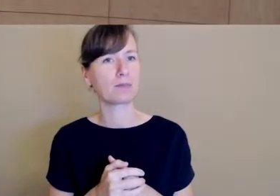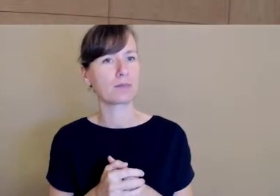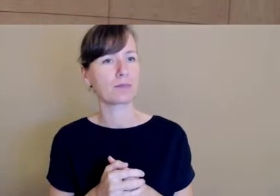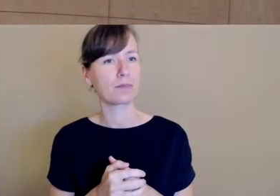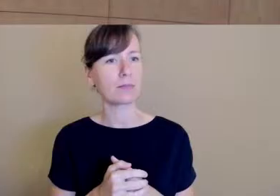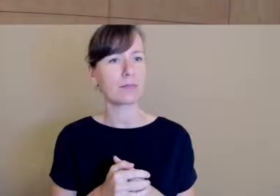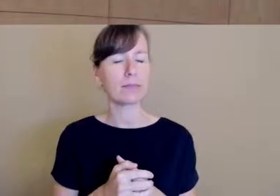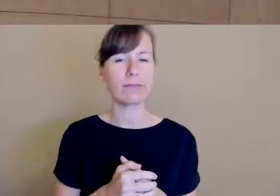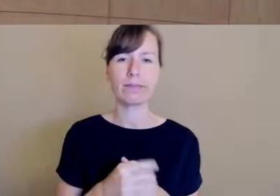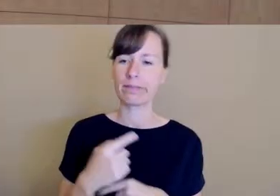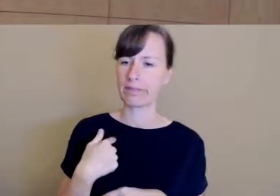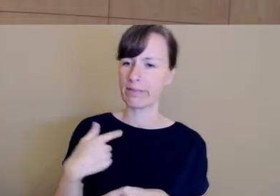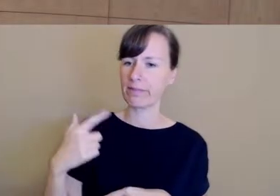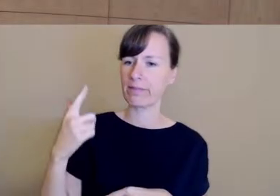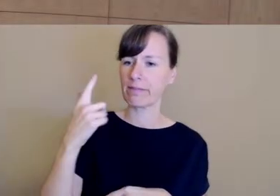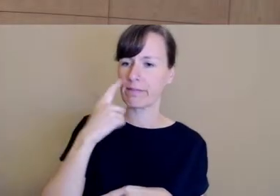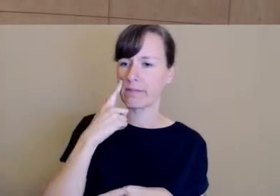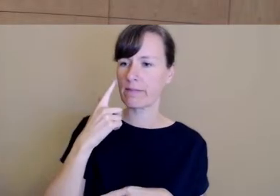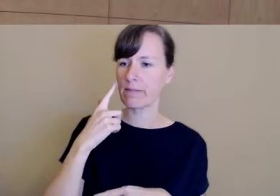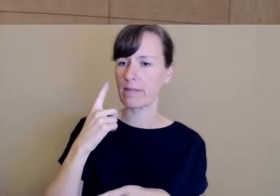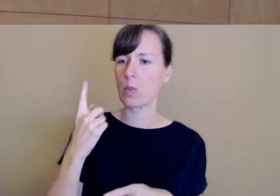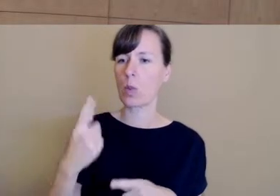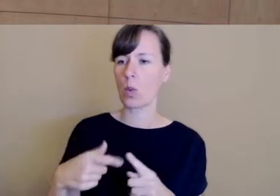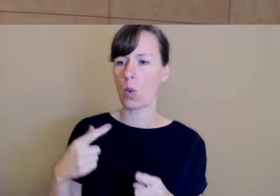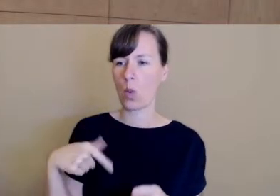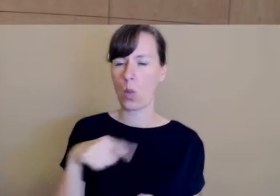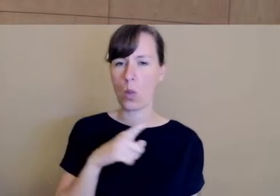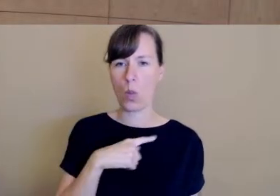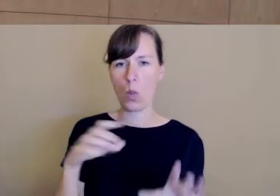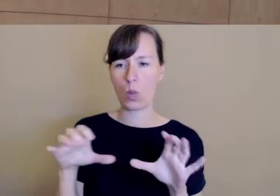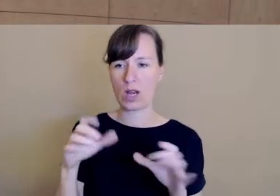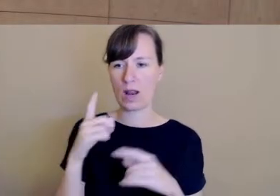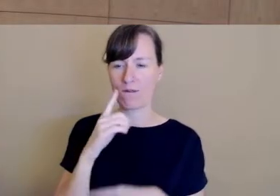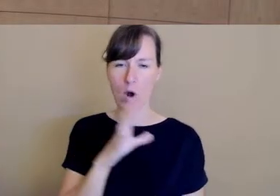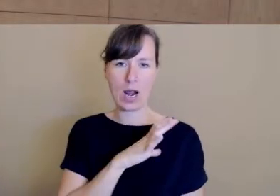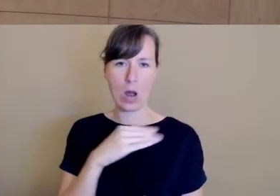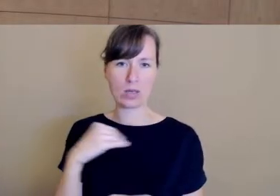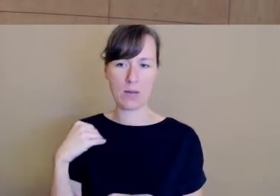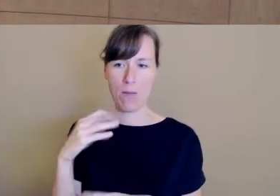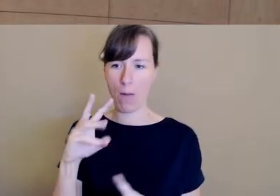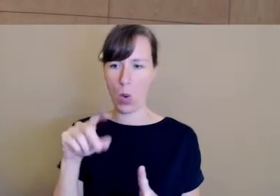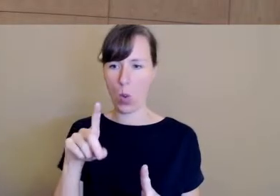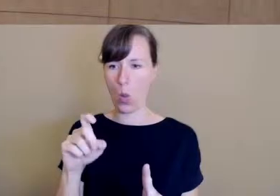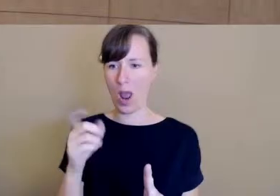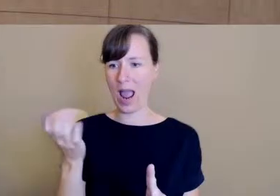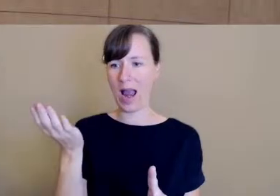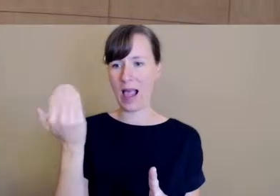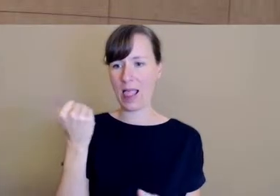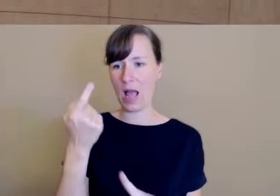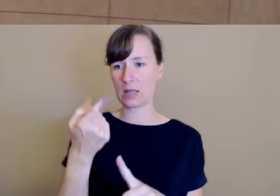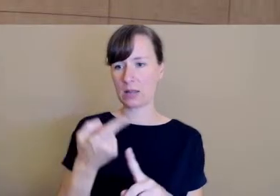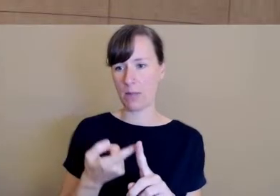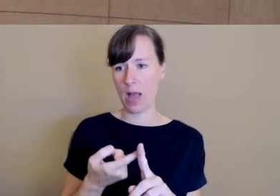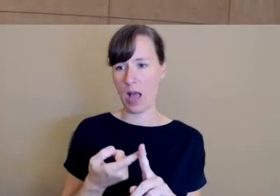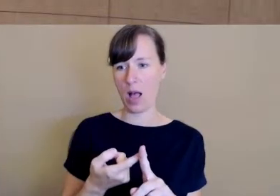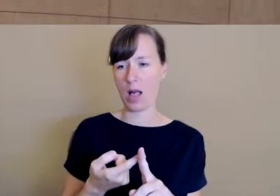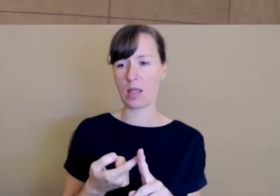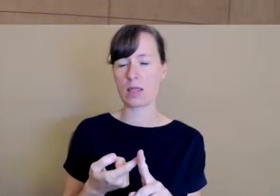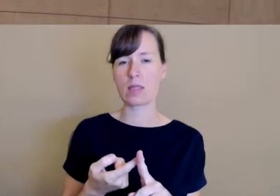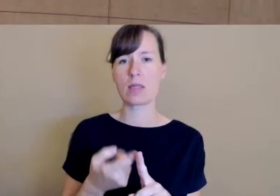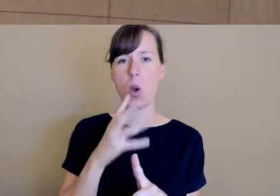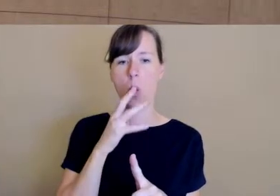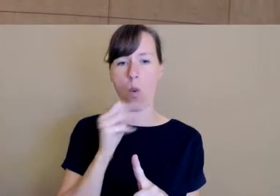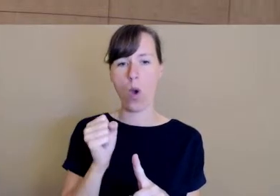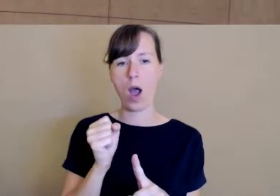So I think what we did for Councilmember Wade last month was